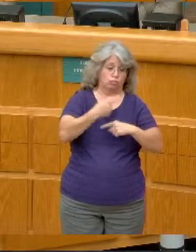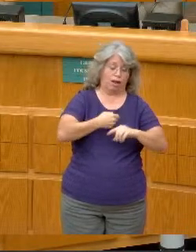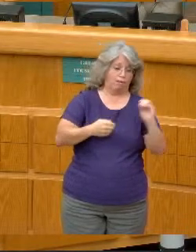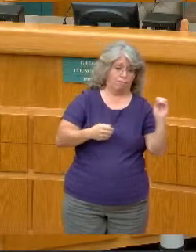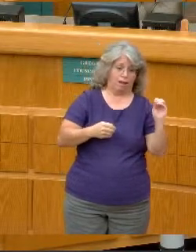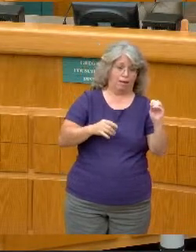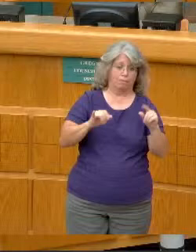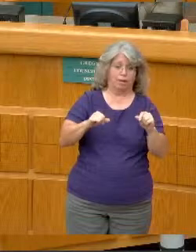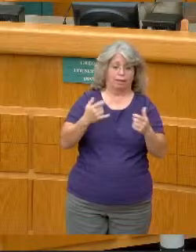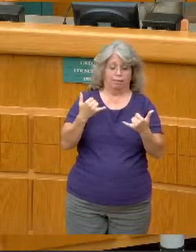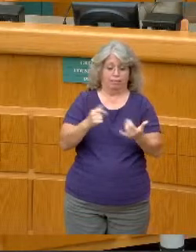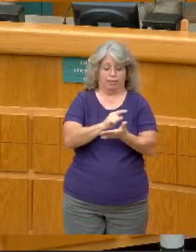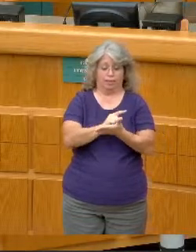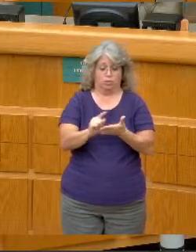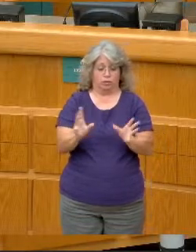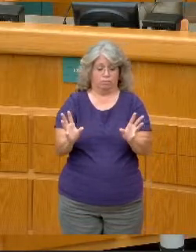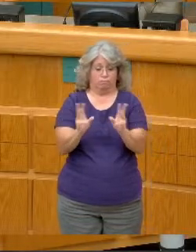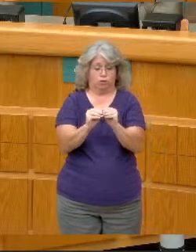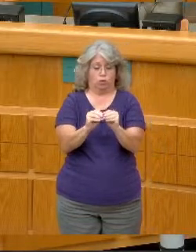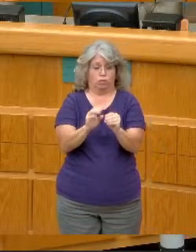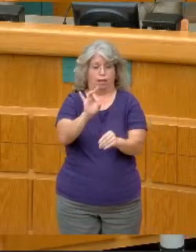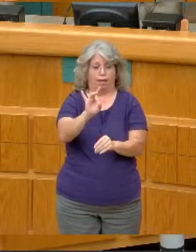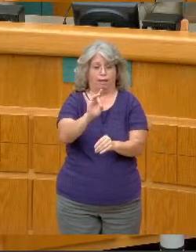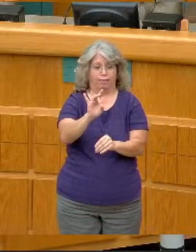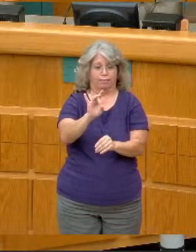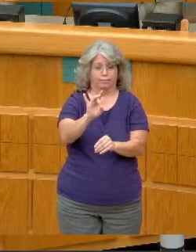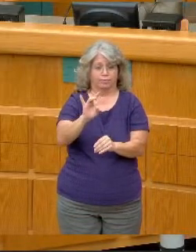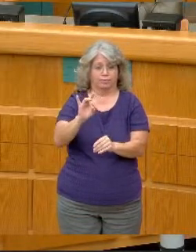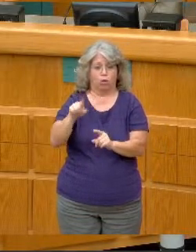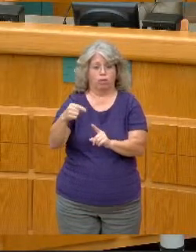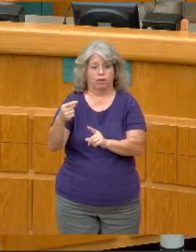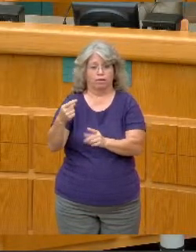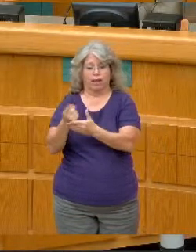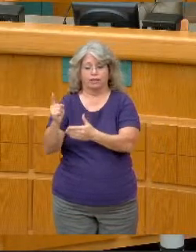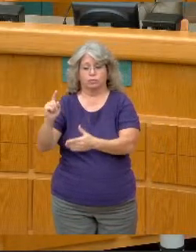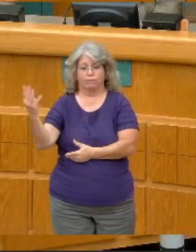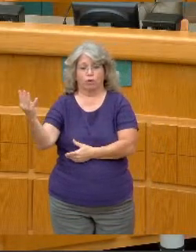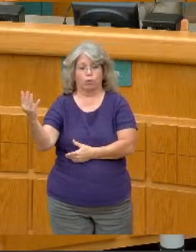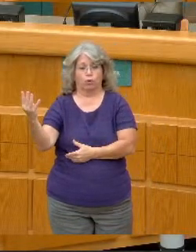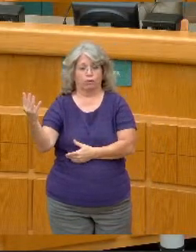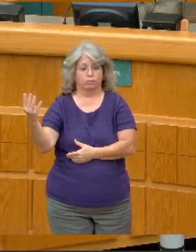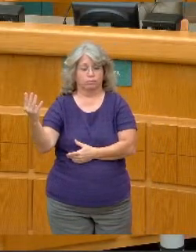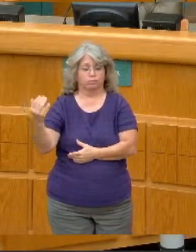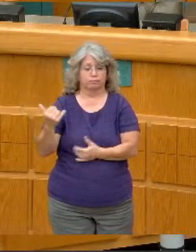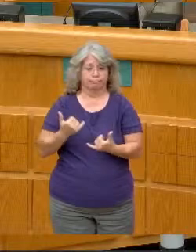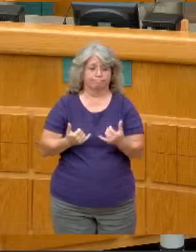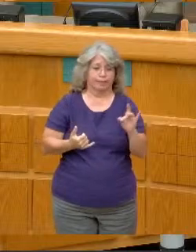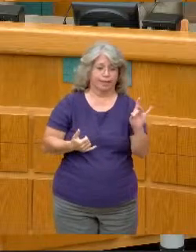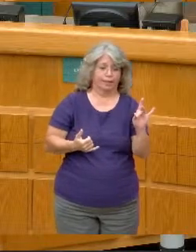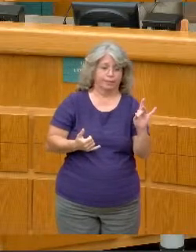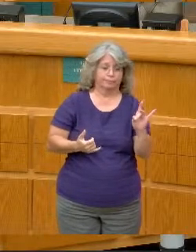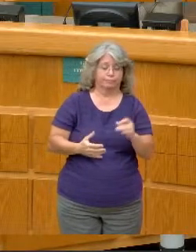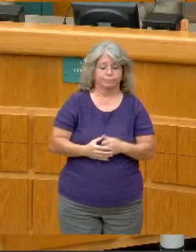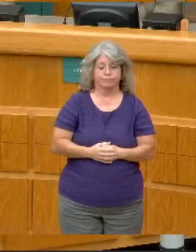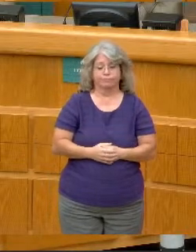week. So no deaths today, but 8 deaths this week compared to 4 deaths last week.